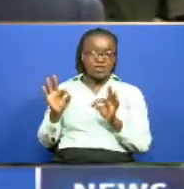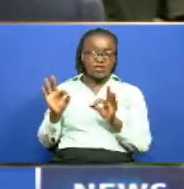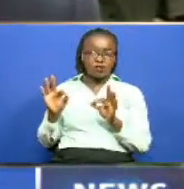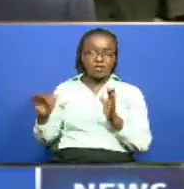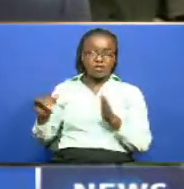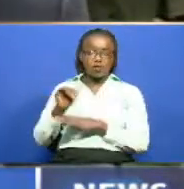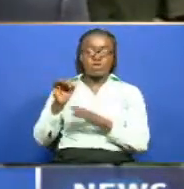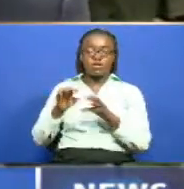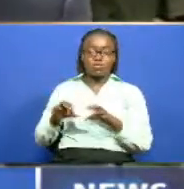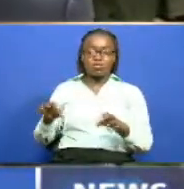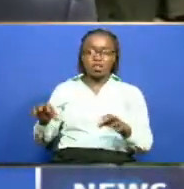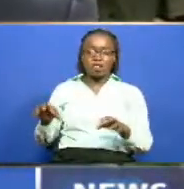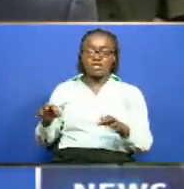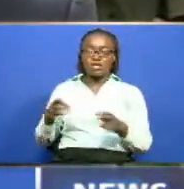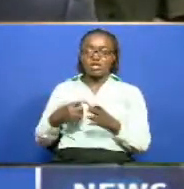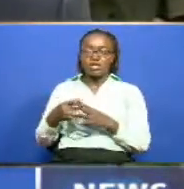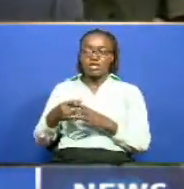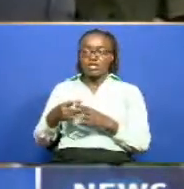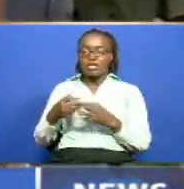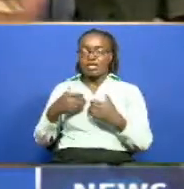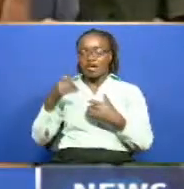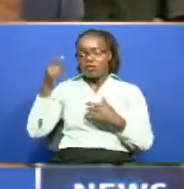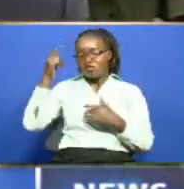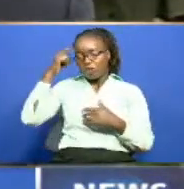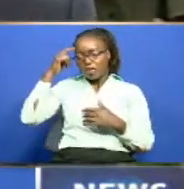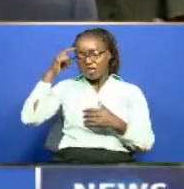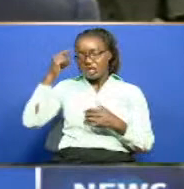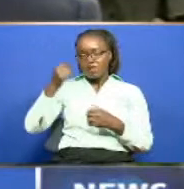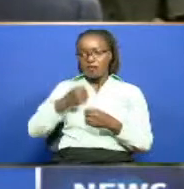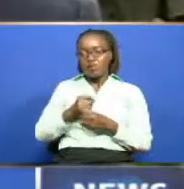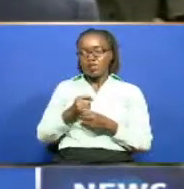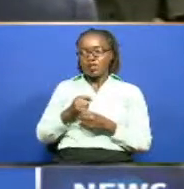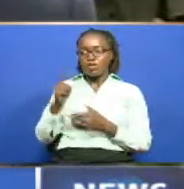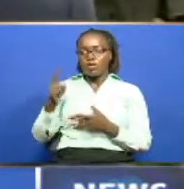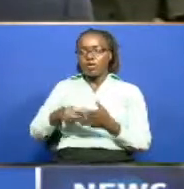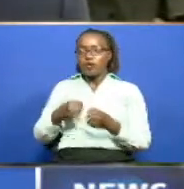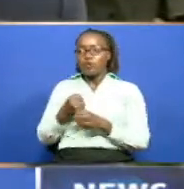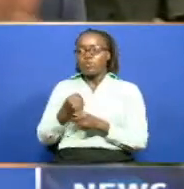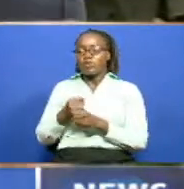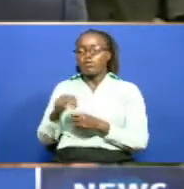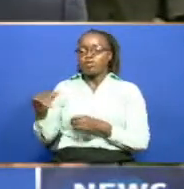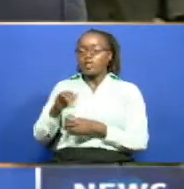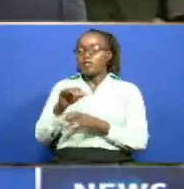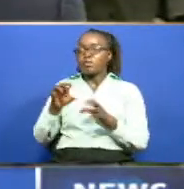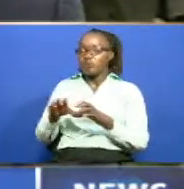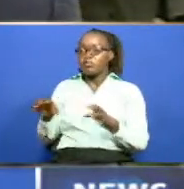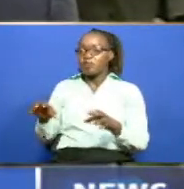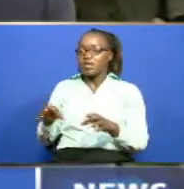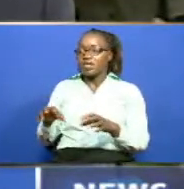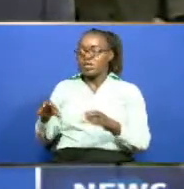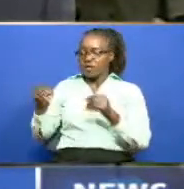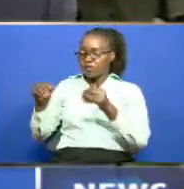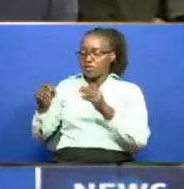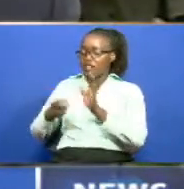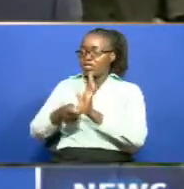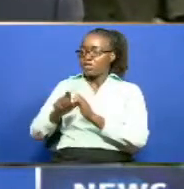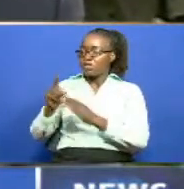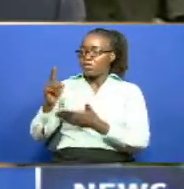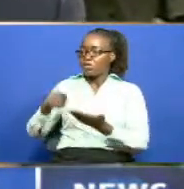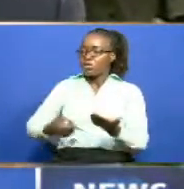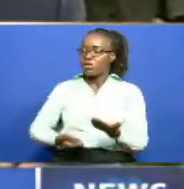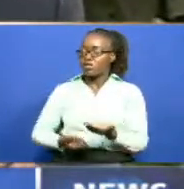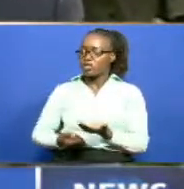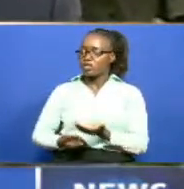market. So we then have to have our mindset to what are we doing for that export market, what's their quality requirement, what are